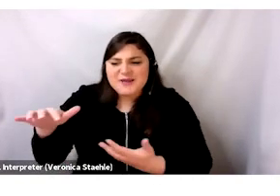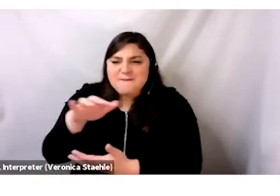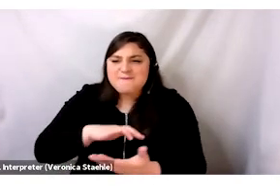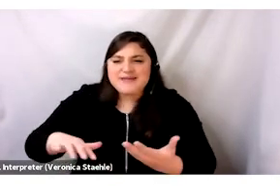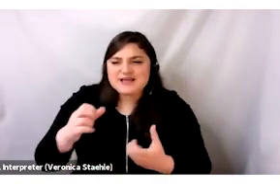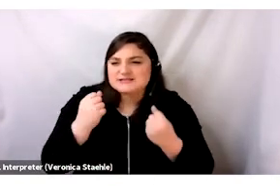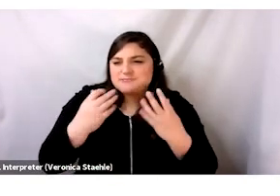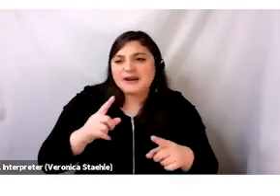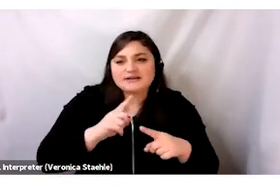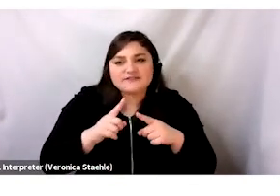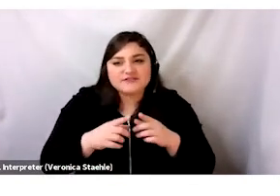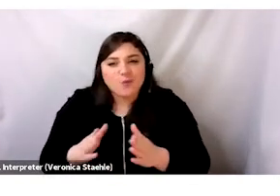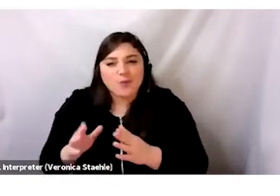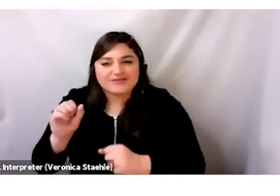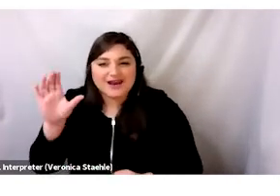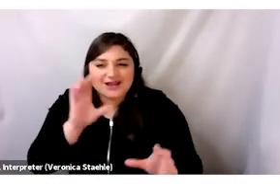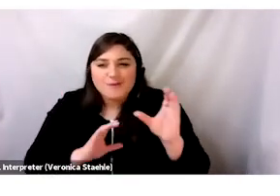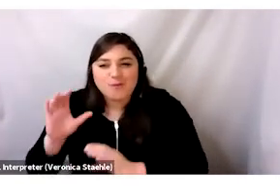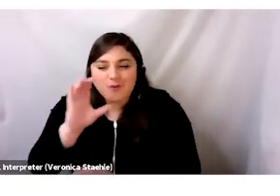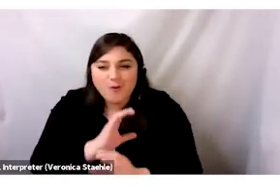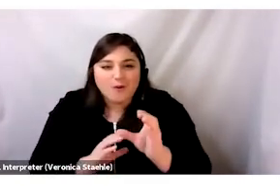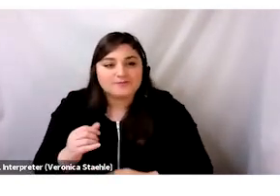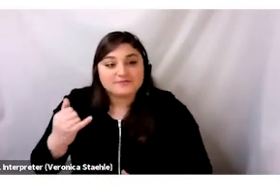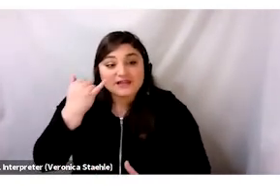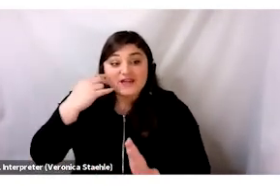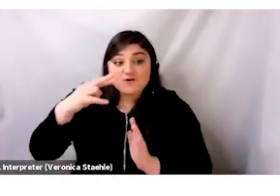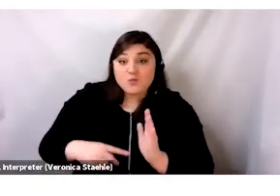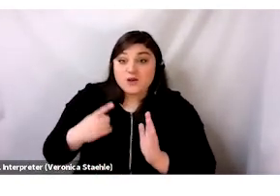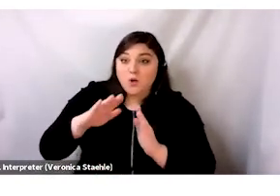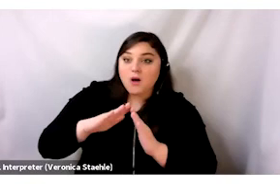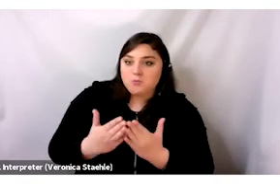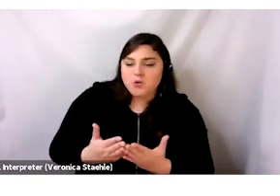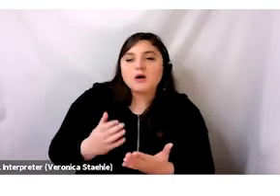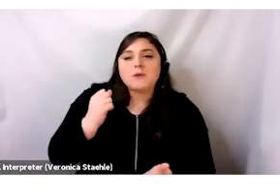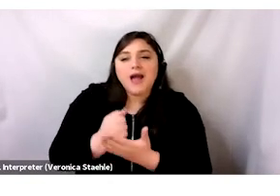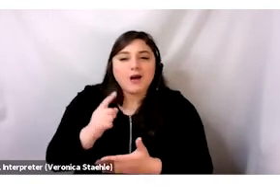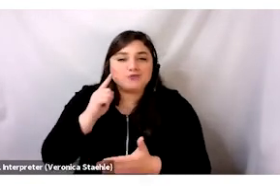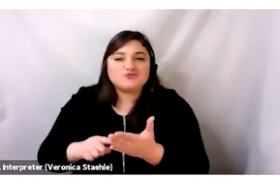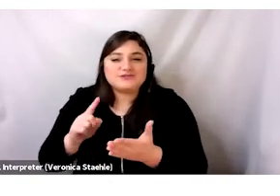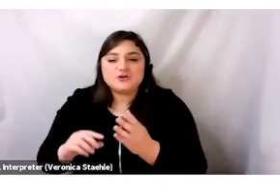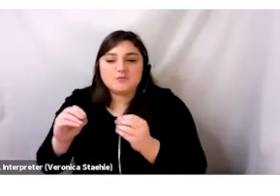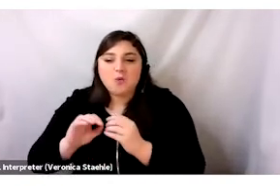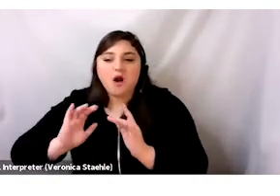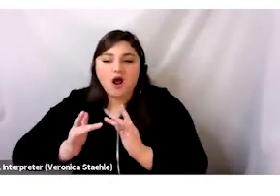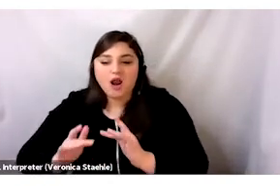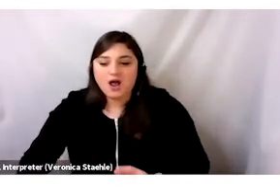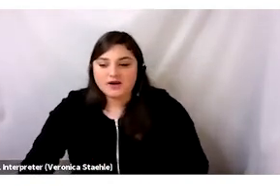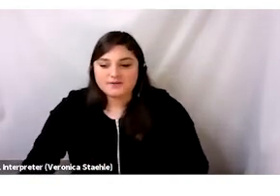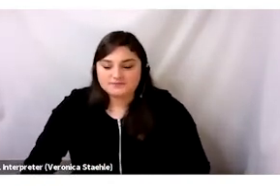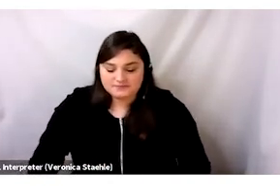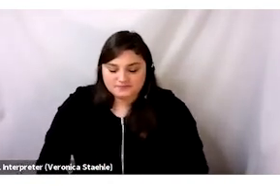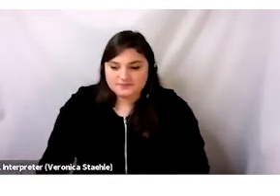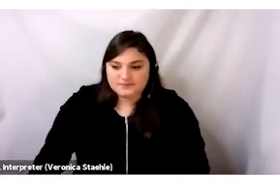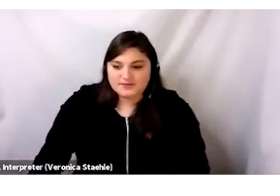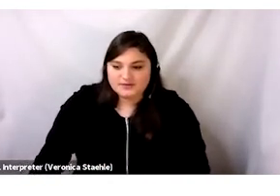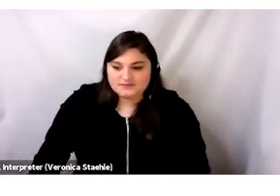are lots and lots of ways to explore. I think once you read one book and you start researching online,